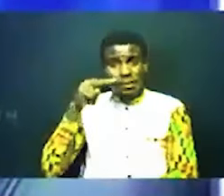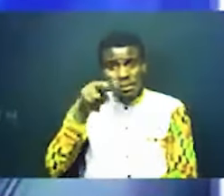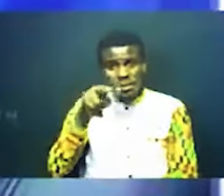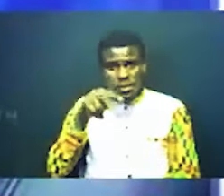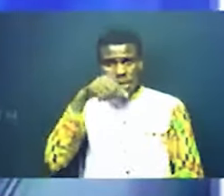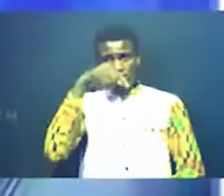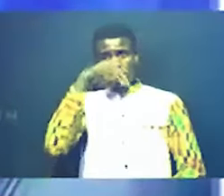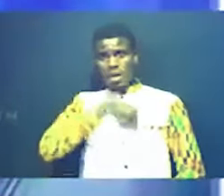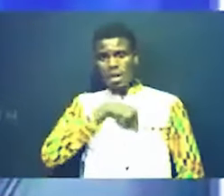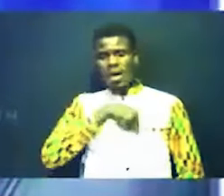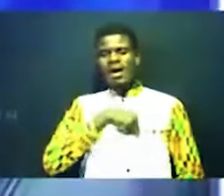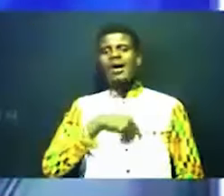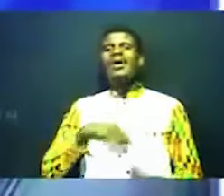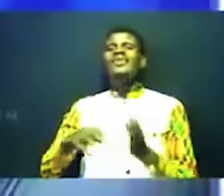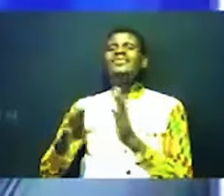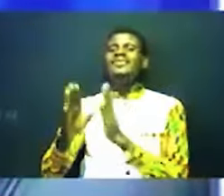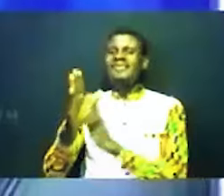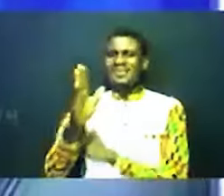pleased.